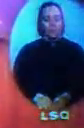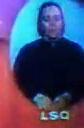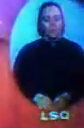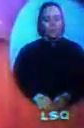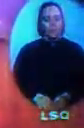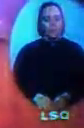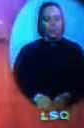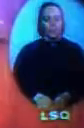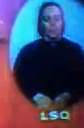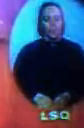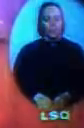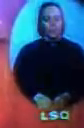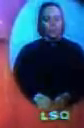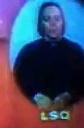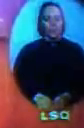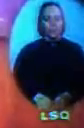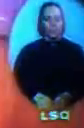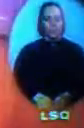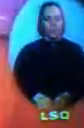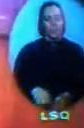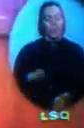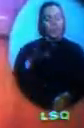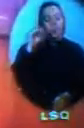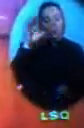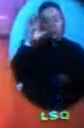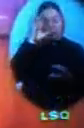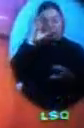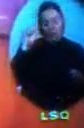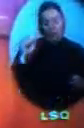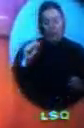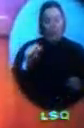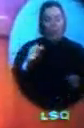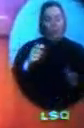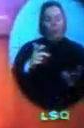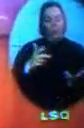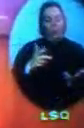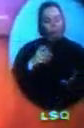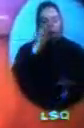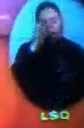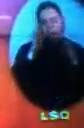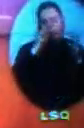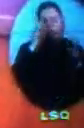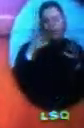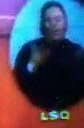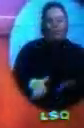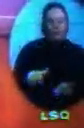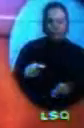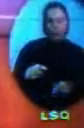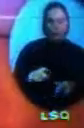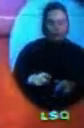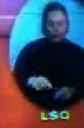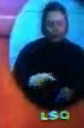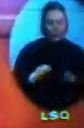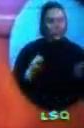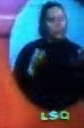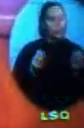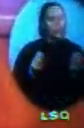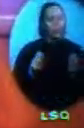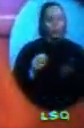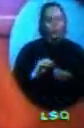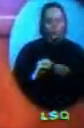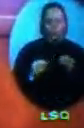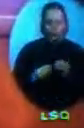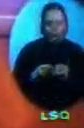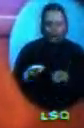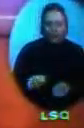Well, Mr. Speaker, she's now up in a fantasy flight of some sort that I'm not sure where that lack of logic comes from. And I know she does purport to